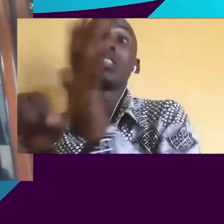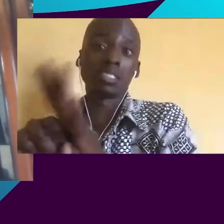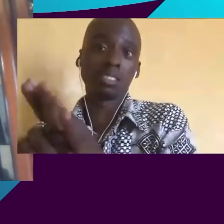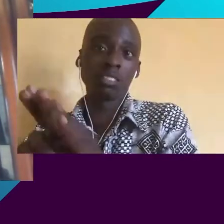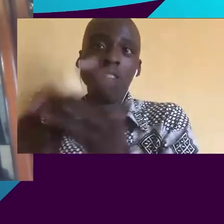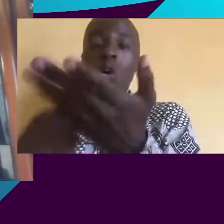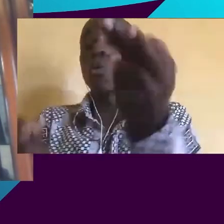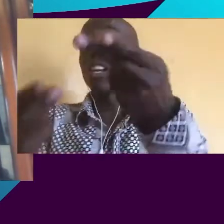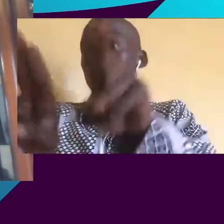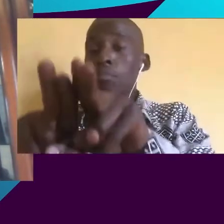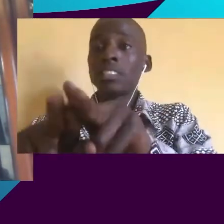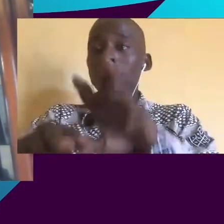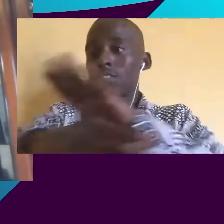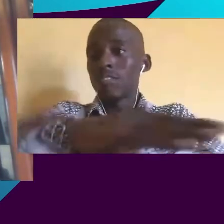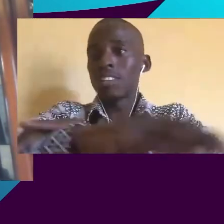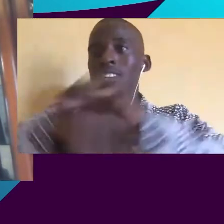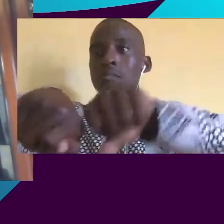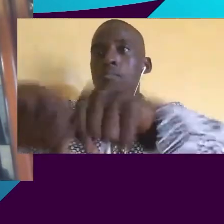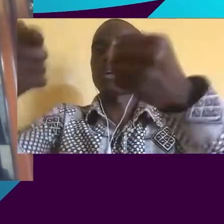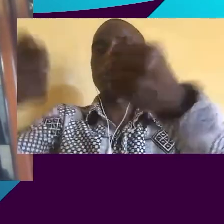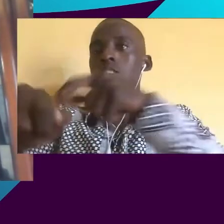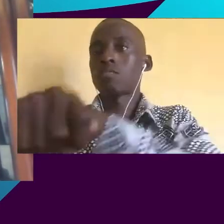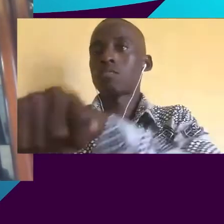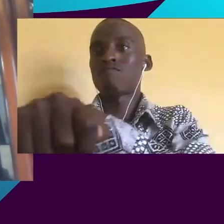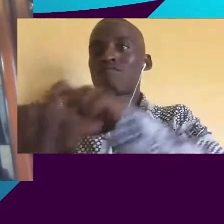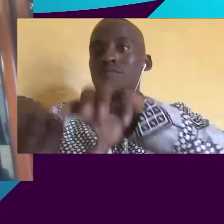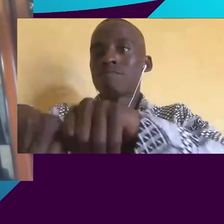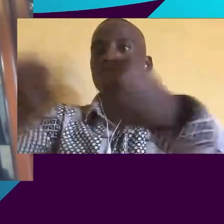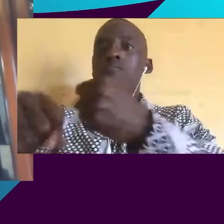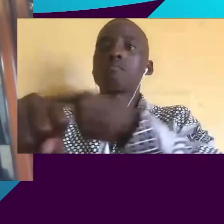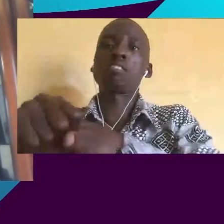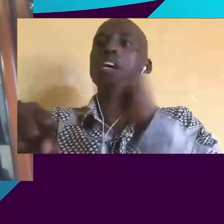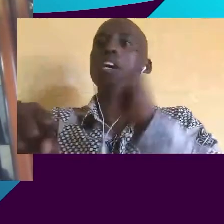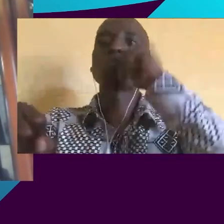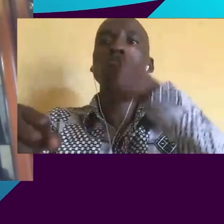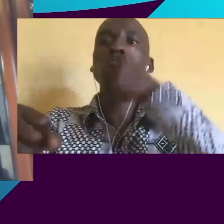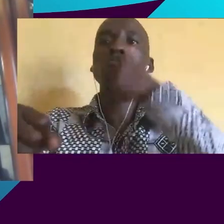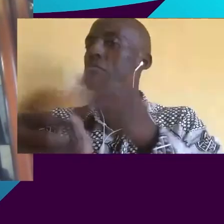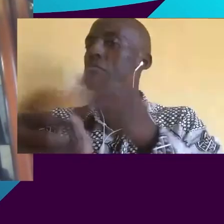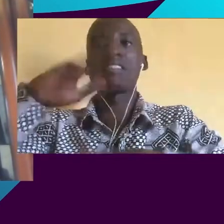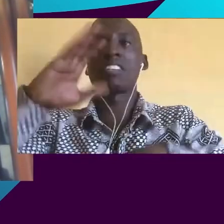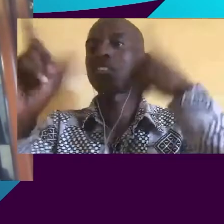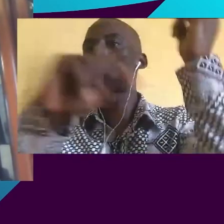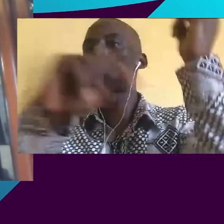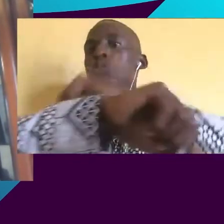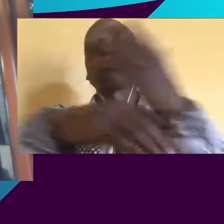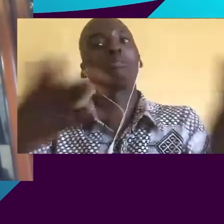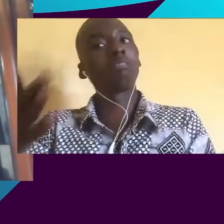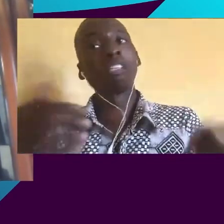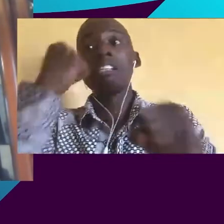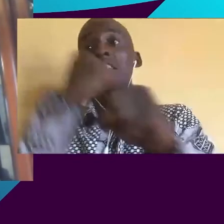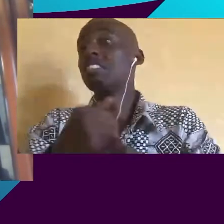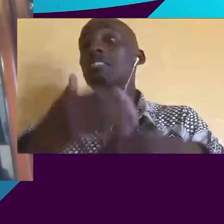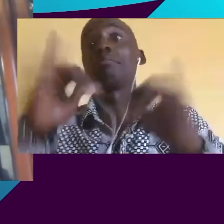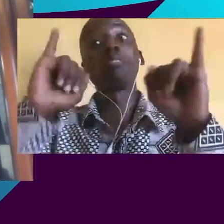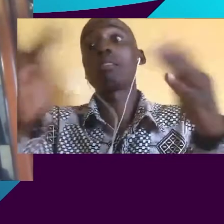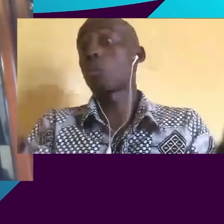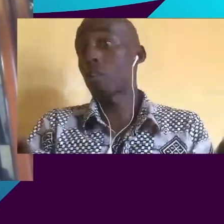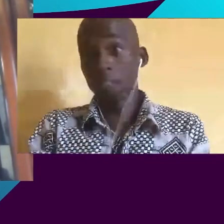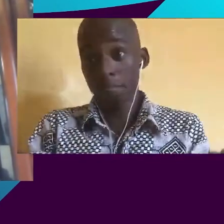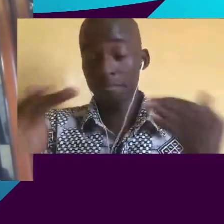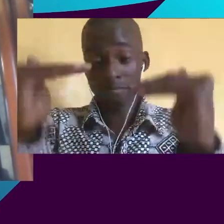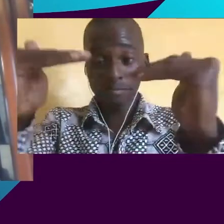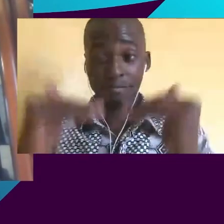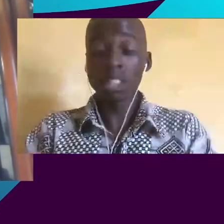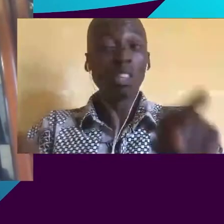today and then she didn't go to school? Where does that leave her? And then we are looking at this era